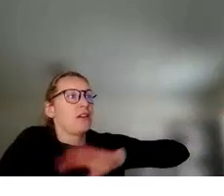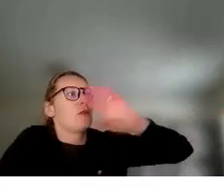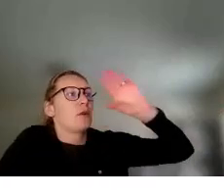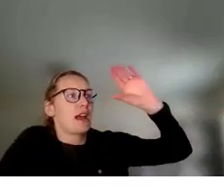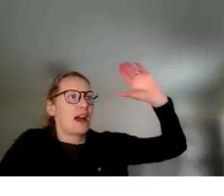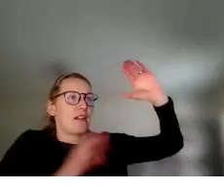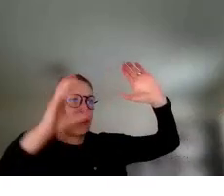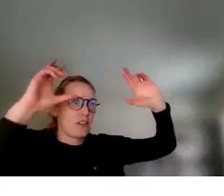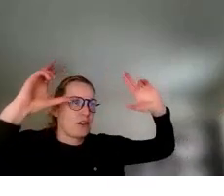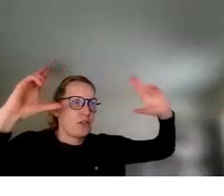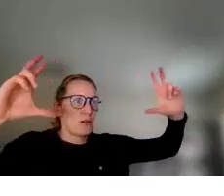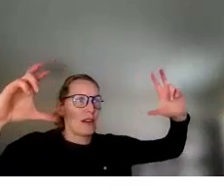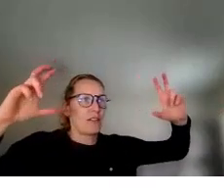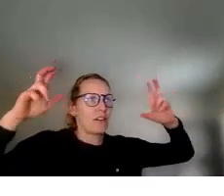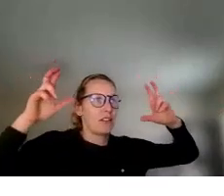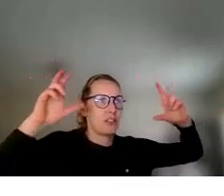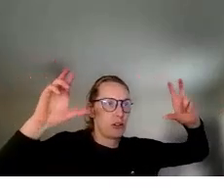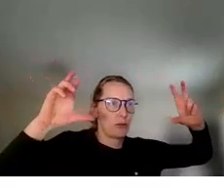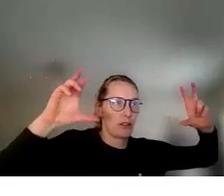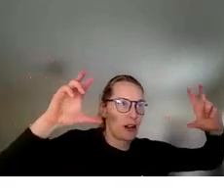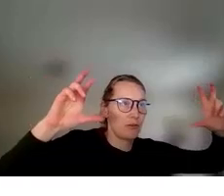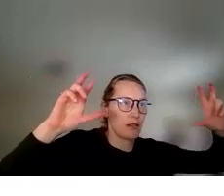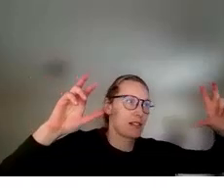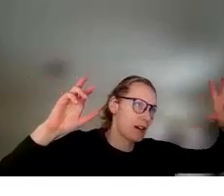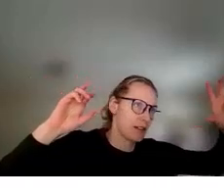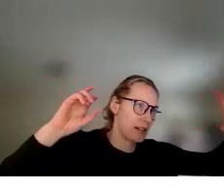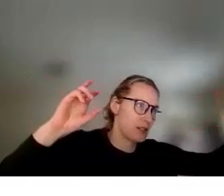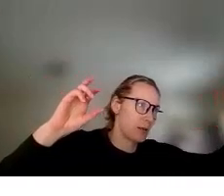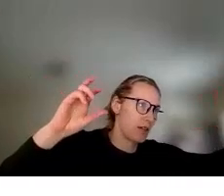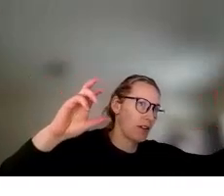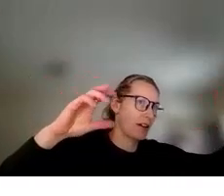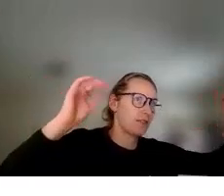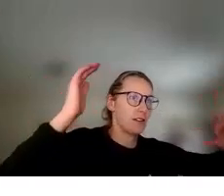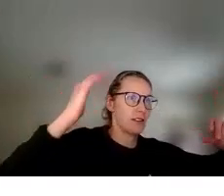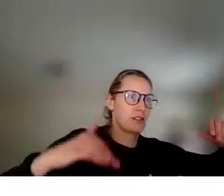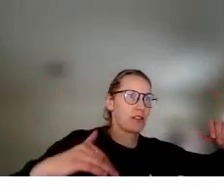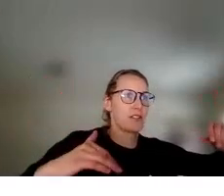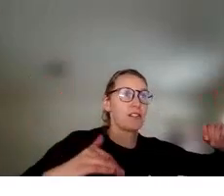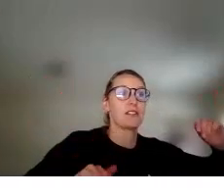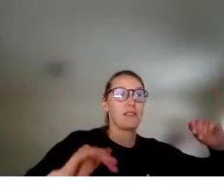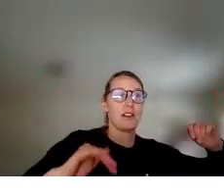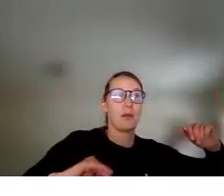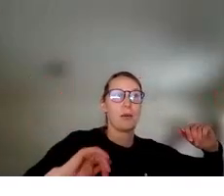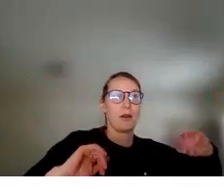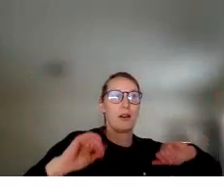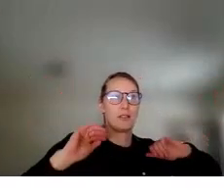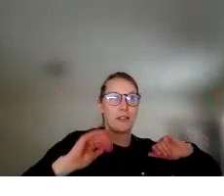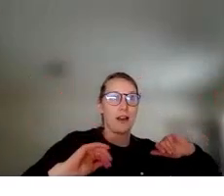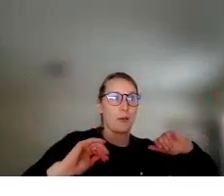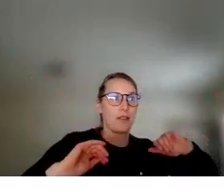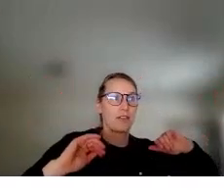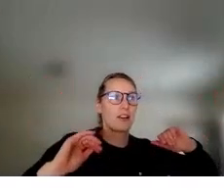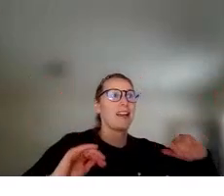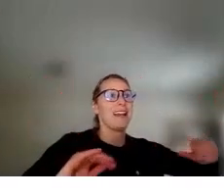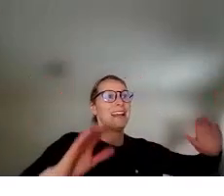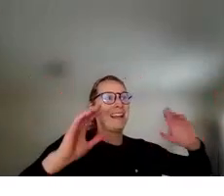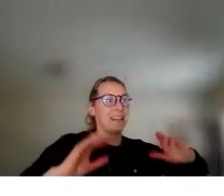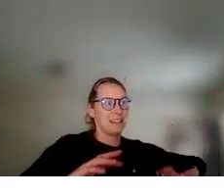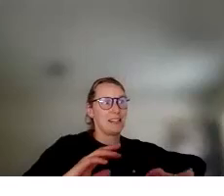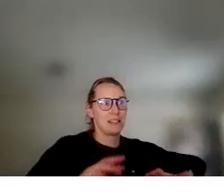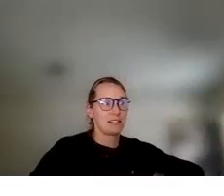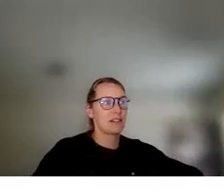2025, we have the new waiver, the Children with Complex Health Needs Waiver, and services available under that